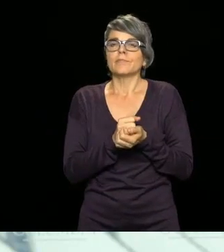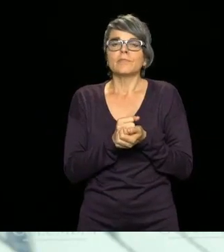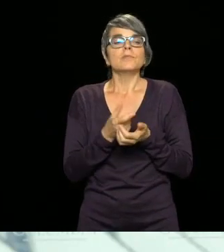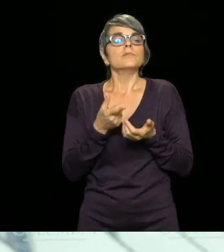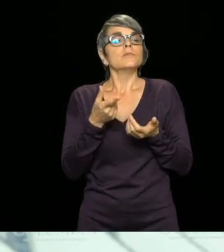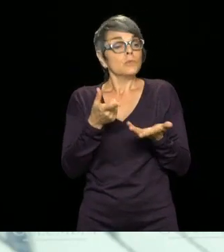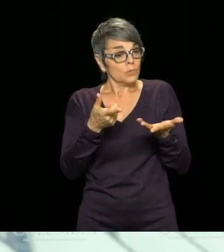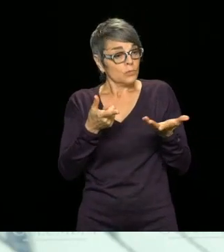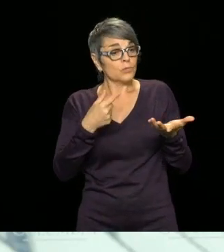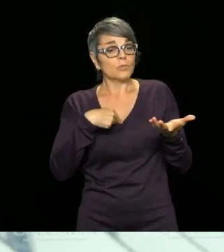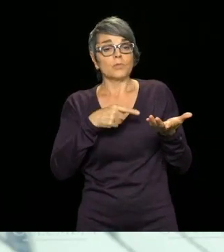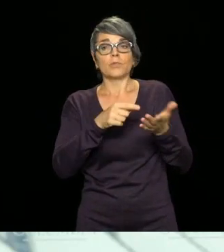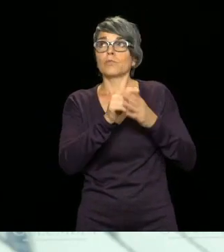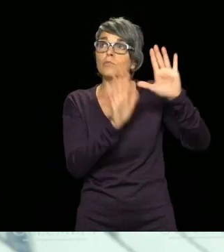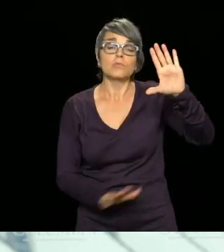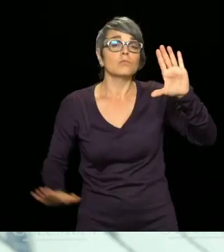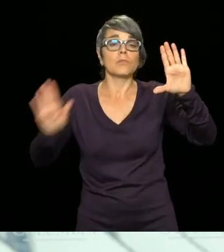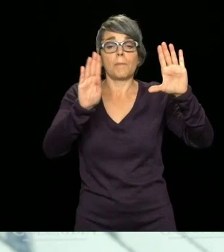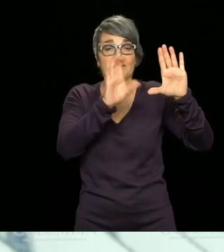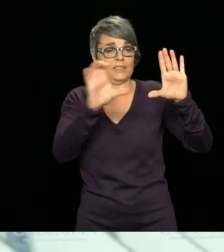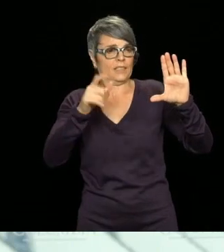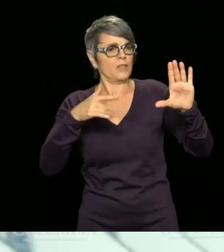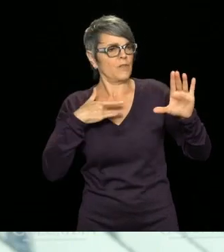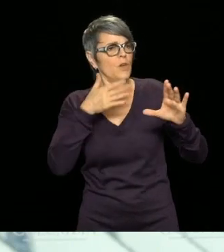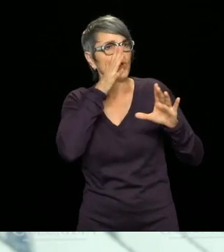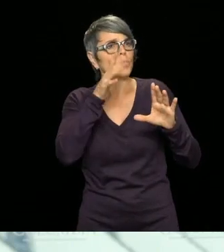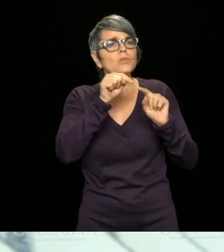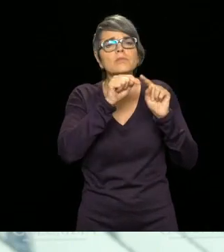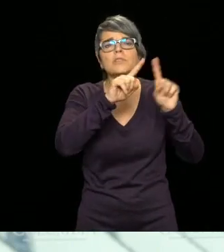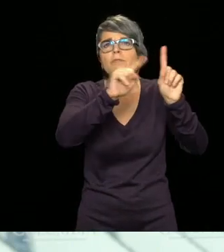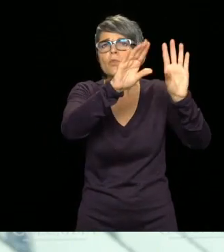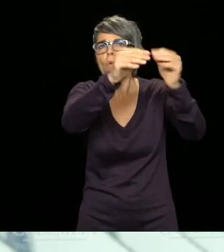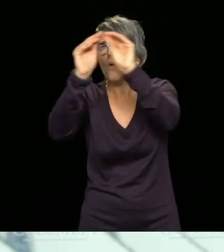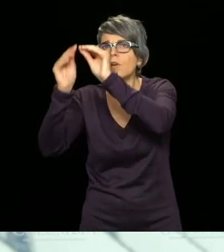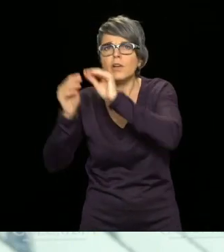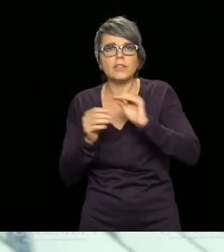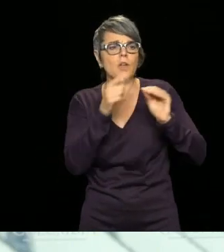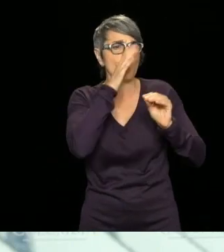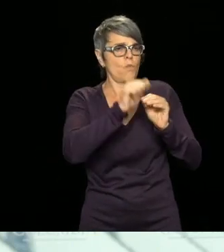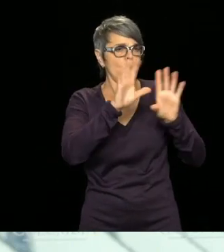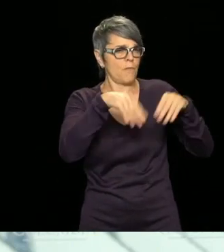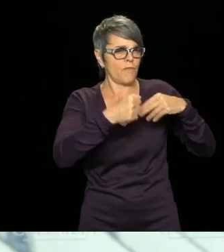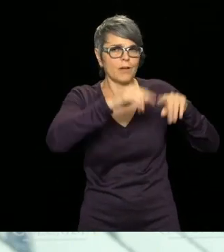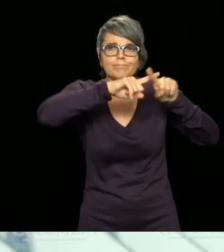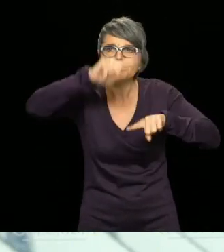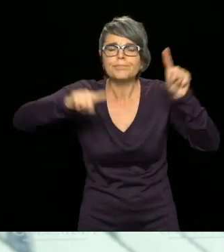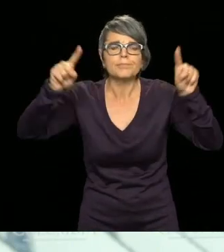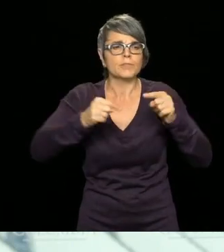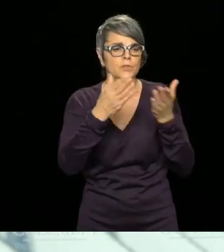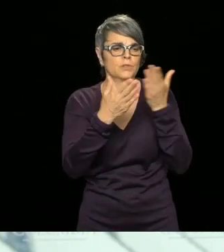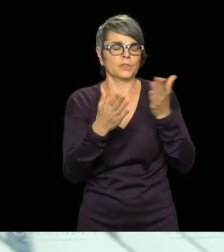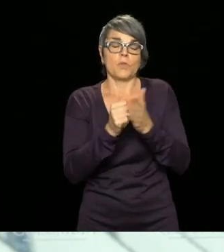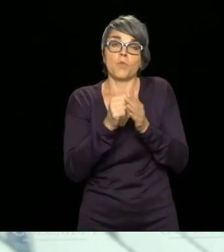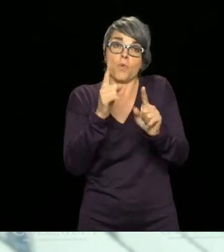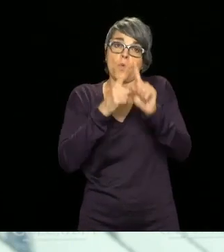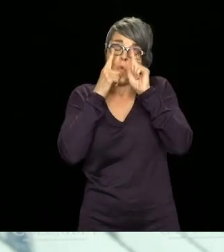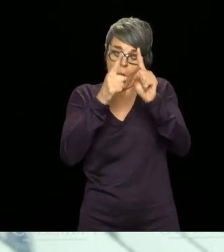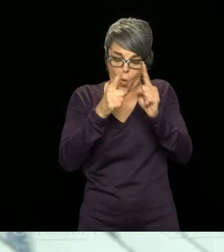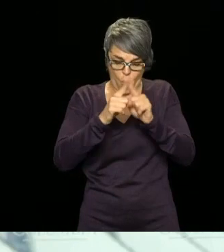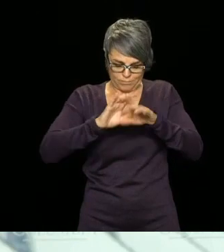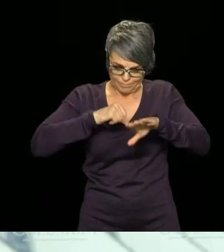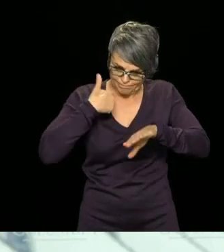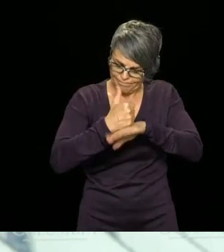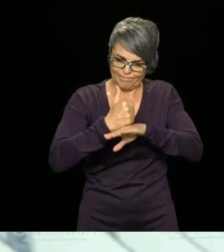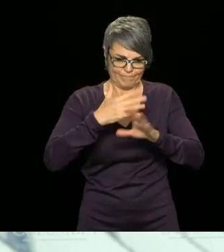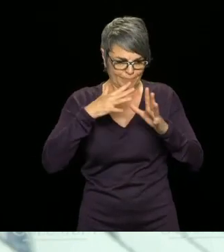by organizations right across the province, and we want to move as quickly as we can, and we're both committed